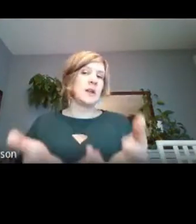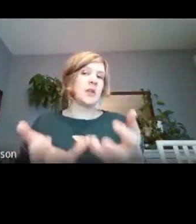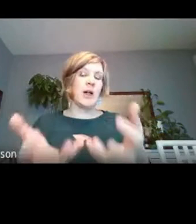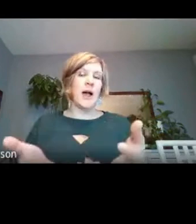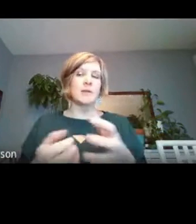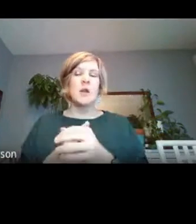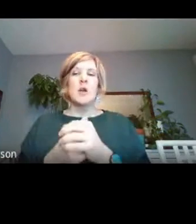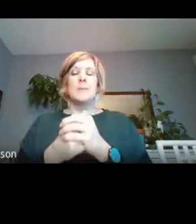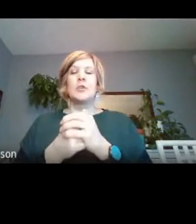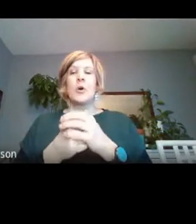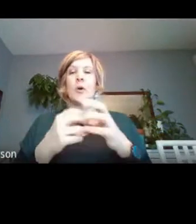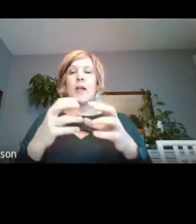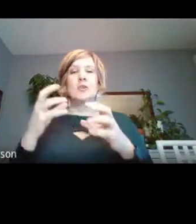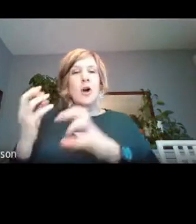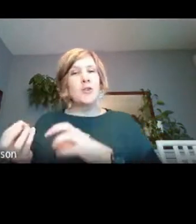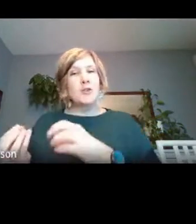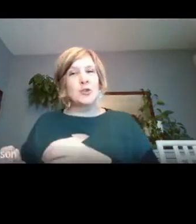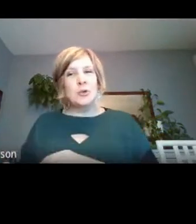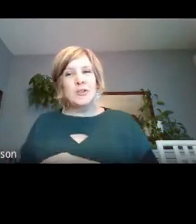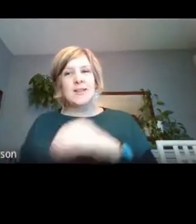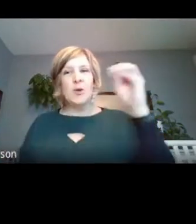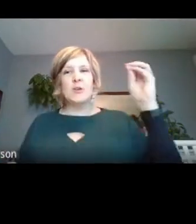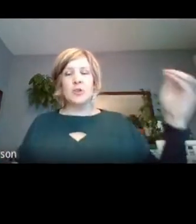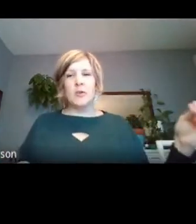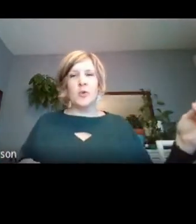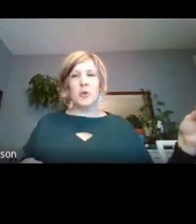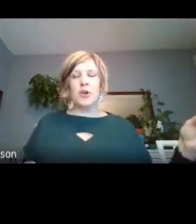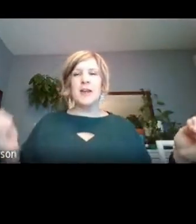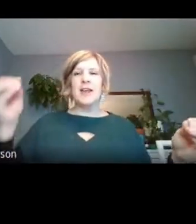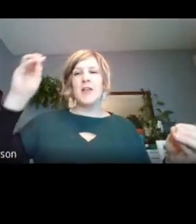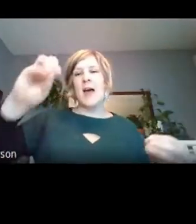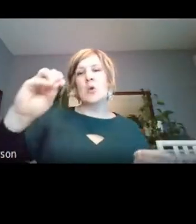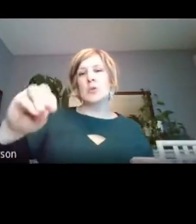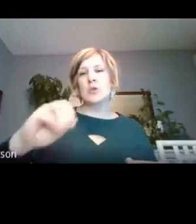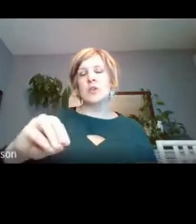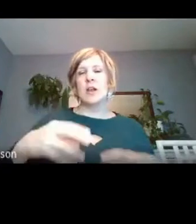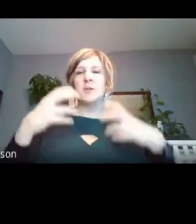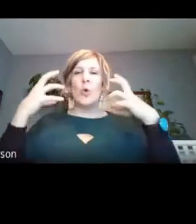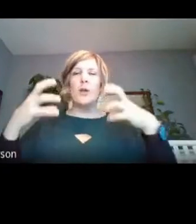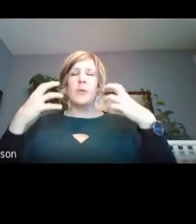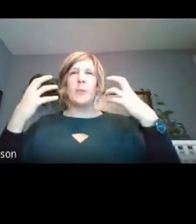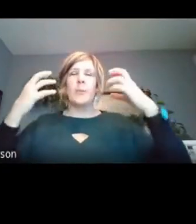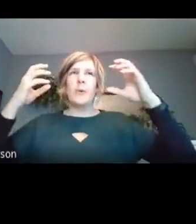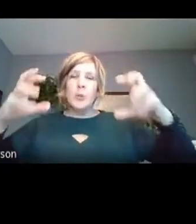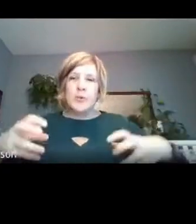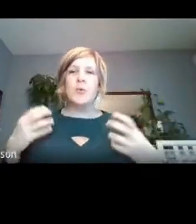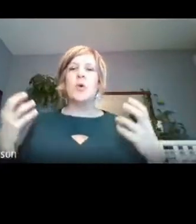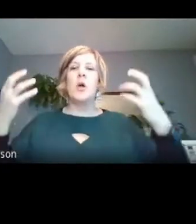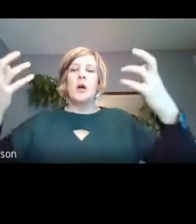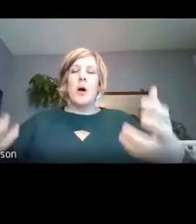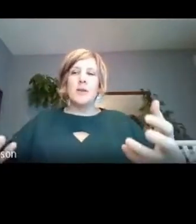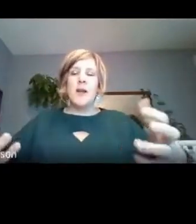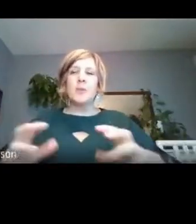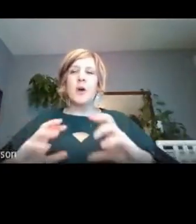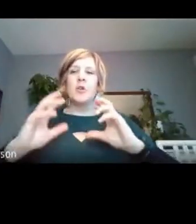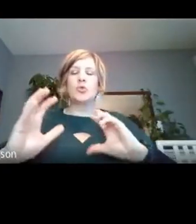the students in the class so it's not the tool that's going to transform learning it's how you use it it's what purposeful